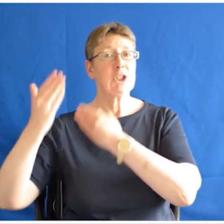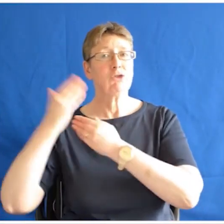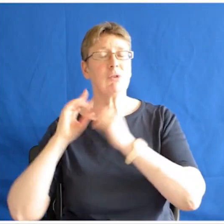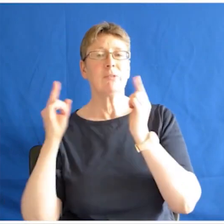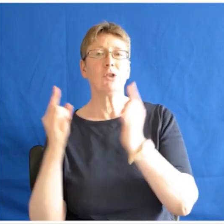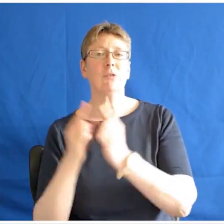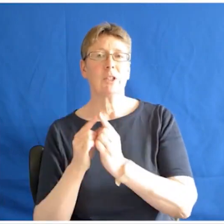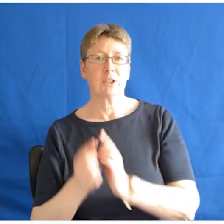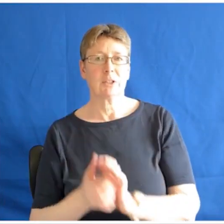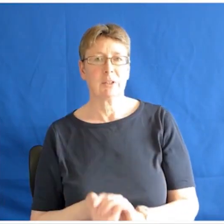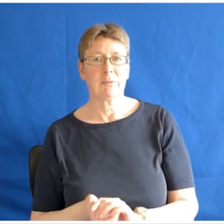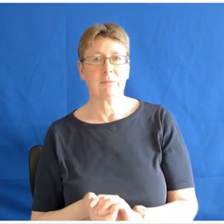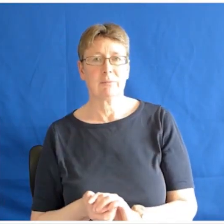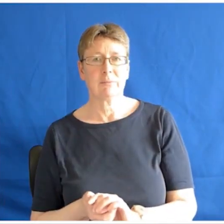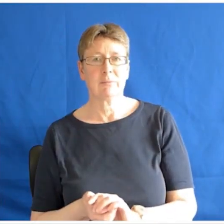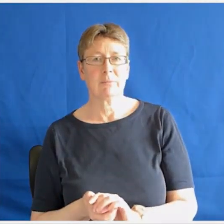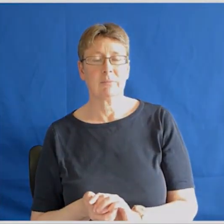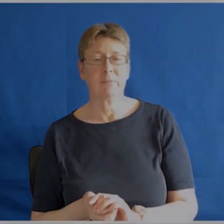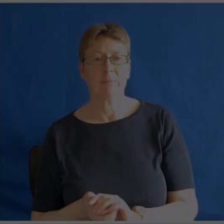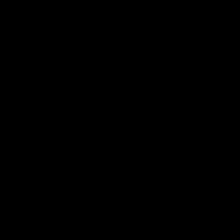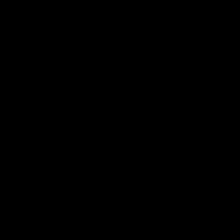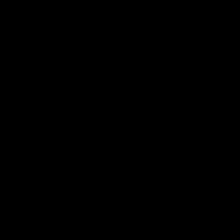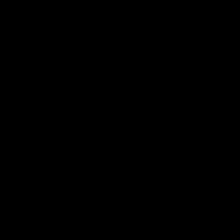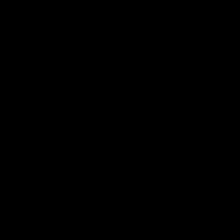history of this university.